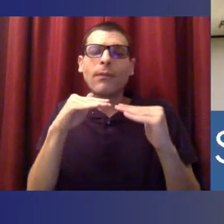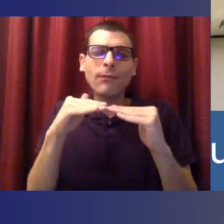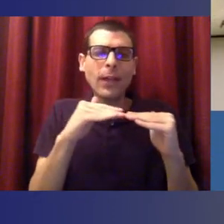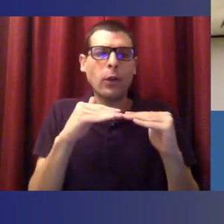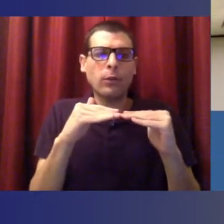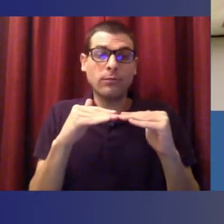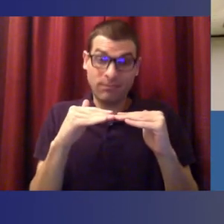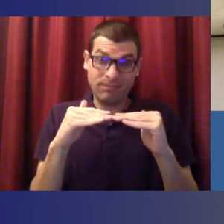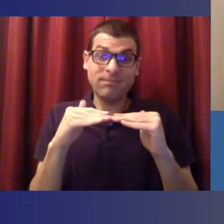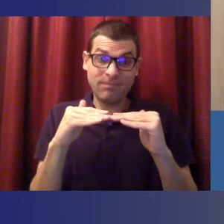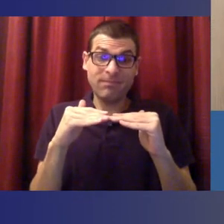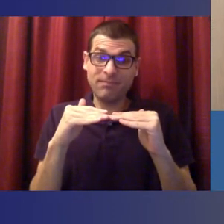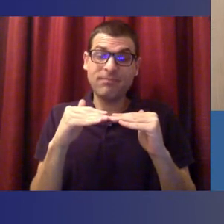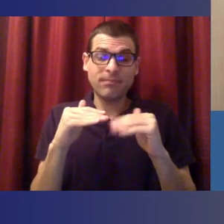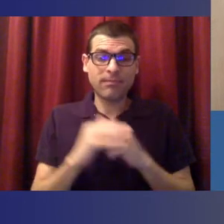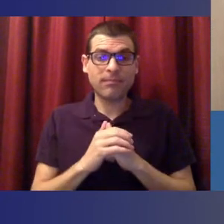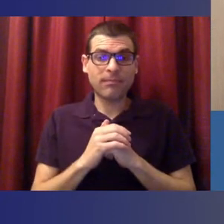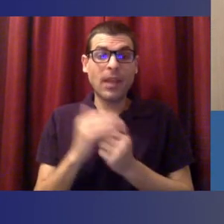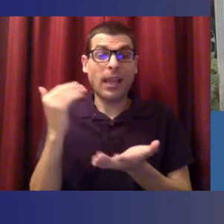Again.